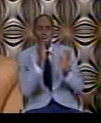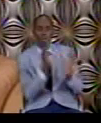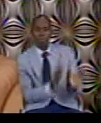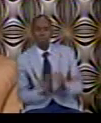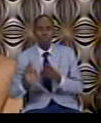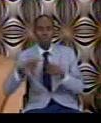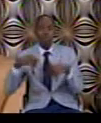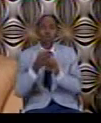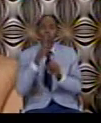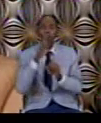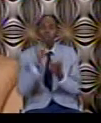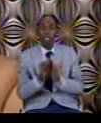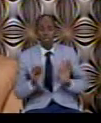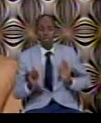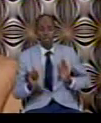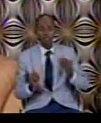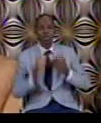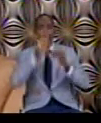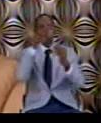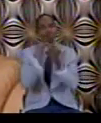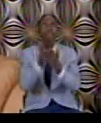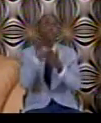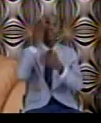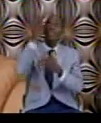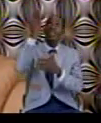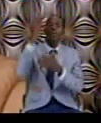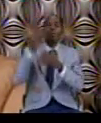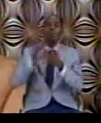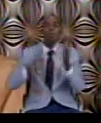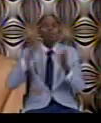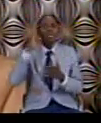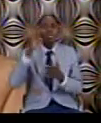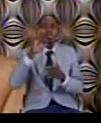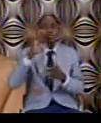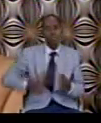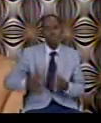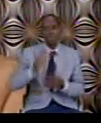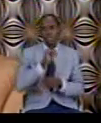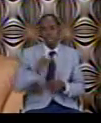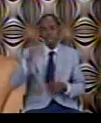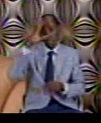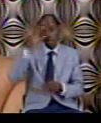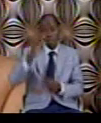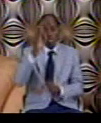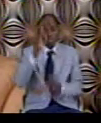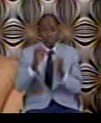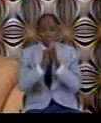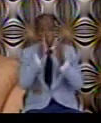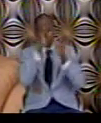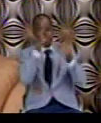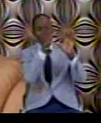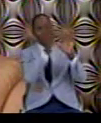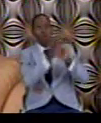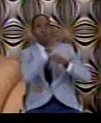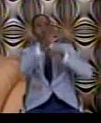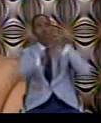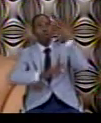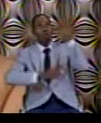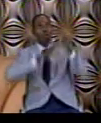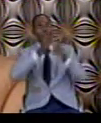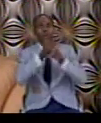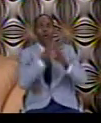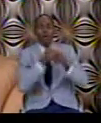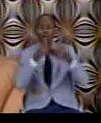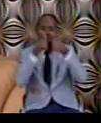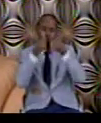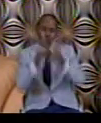sure that their soul gets to heaven. For what shall it profit a man if he shall gain the whole world and lose